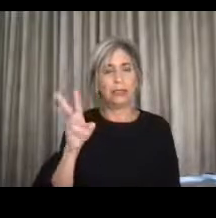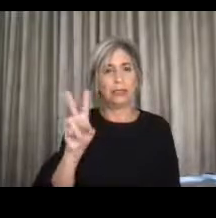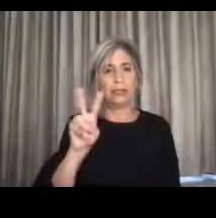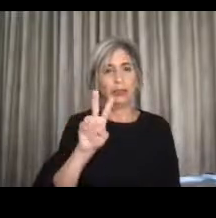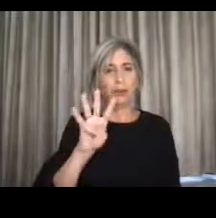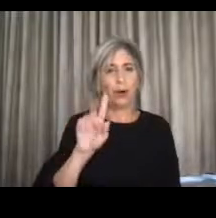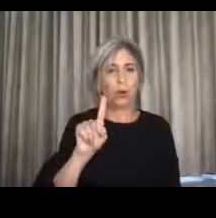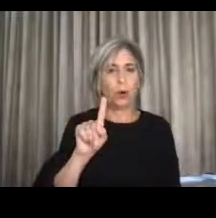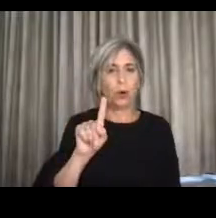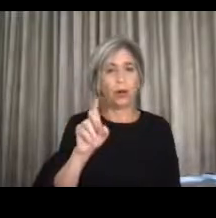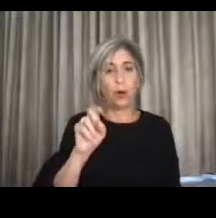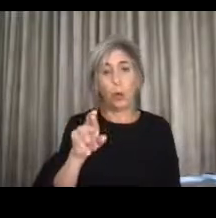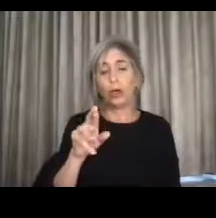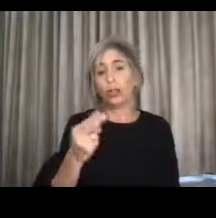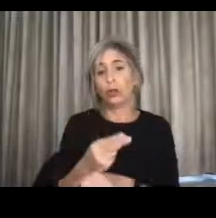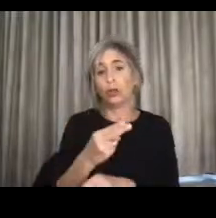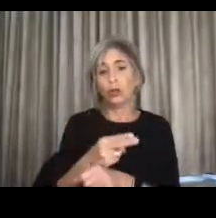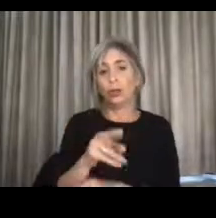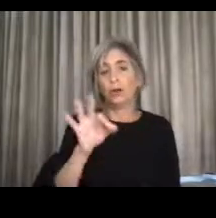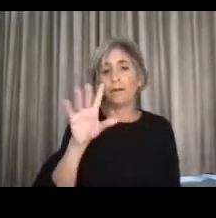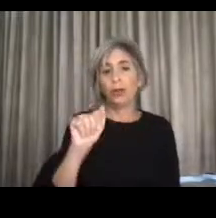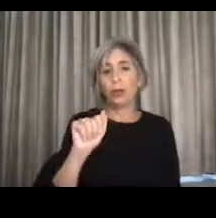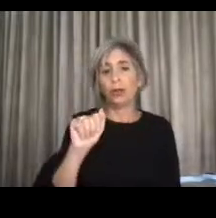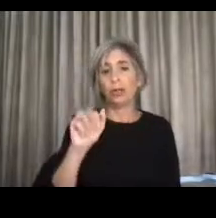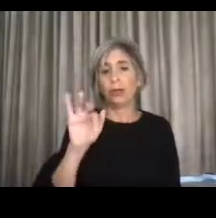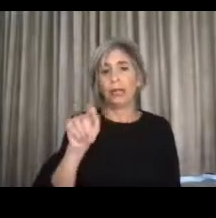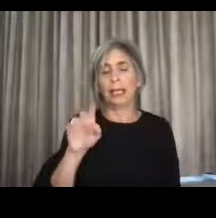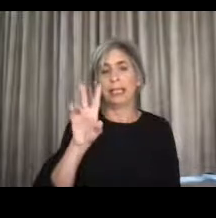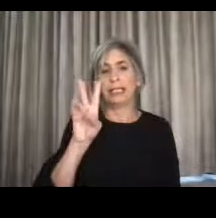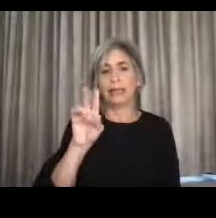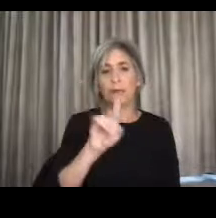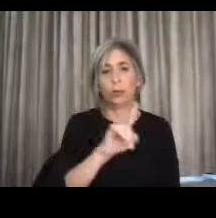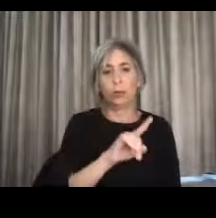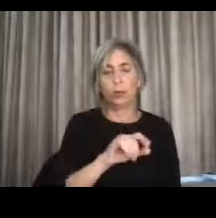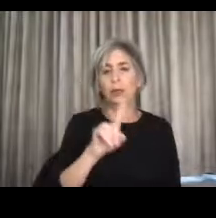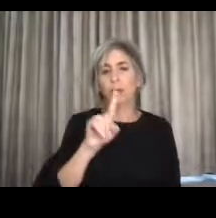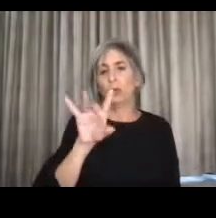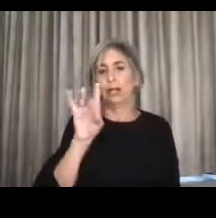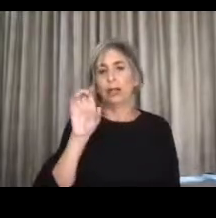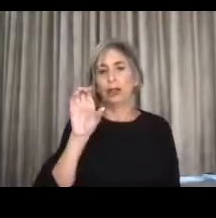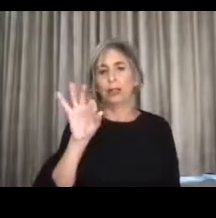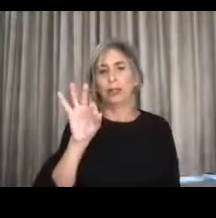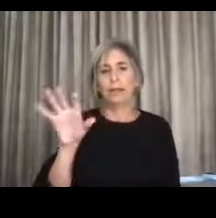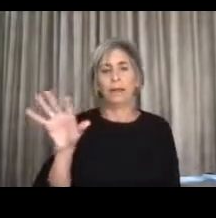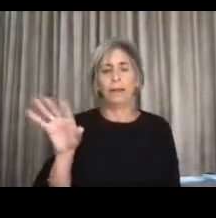561-742-6241, or you can use Florida Relay at 711 or